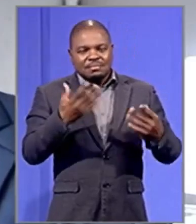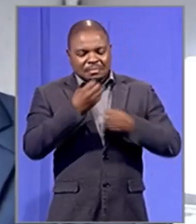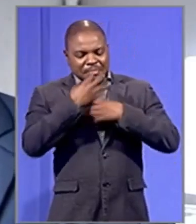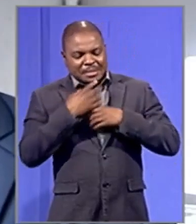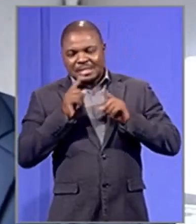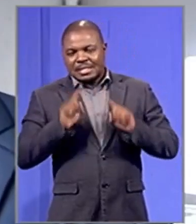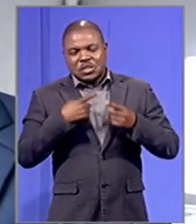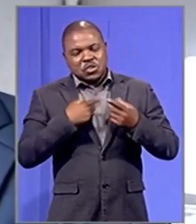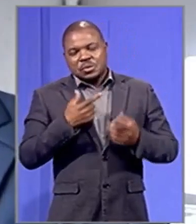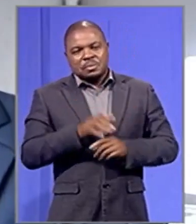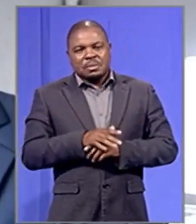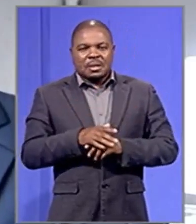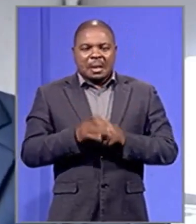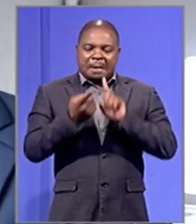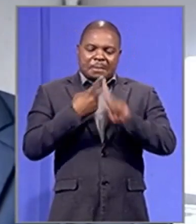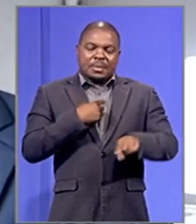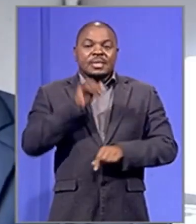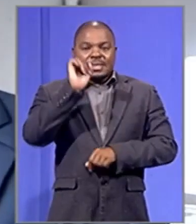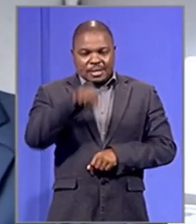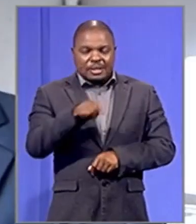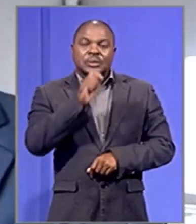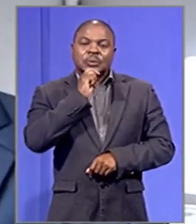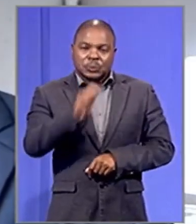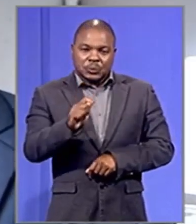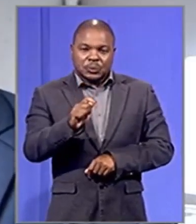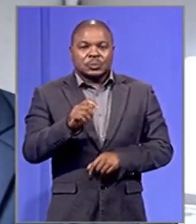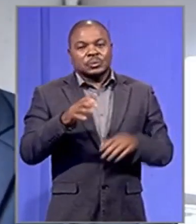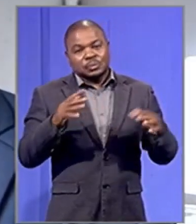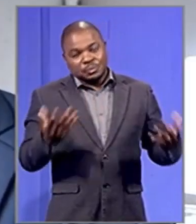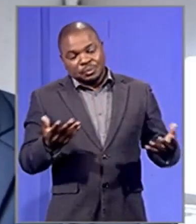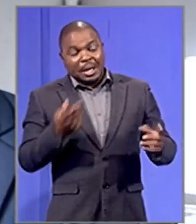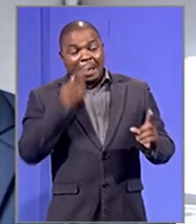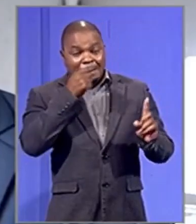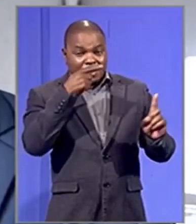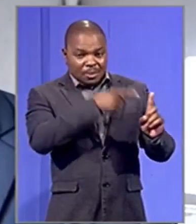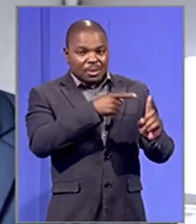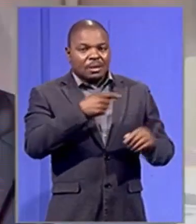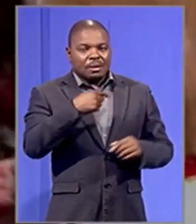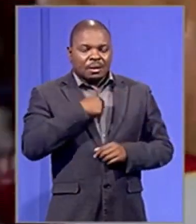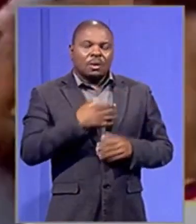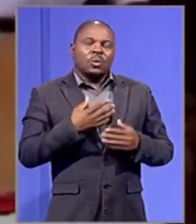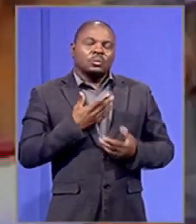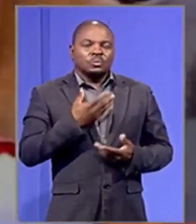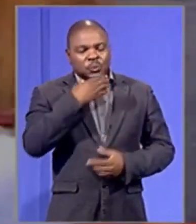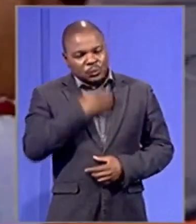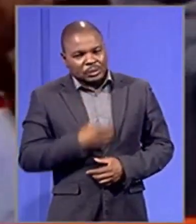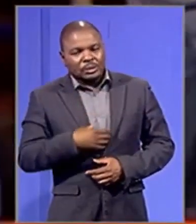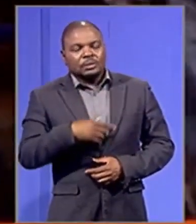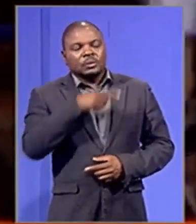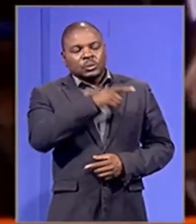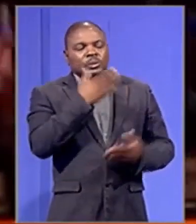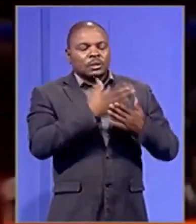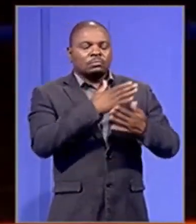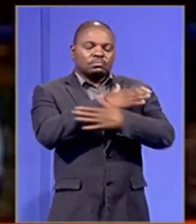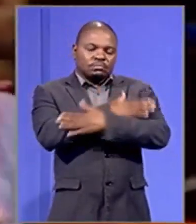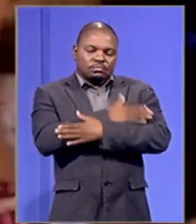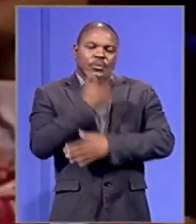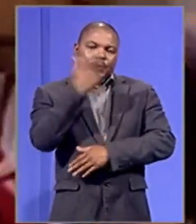fenye ne ka nnete monwe ke molagaletsa hore o ka re moya o ga re ba ga